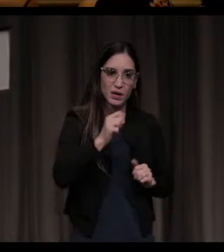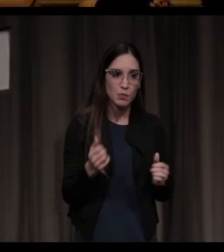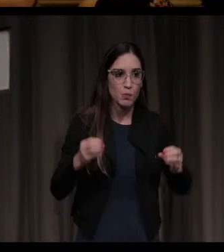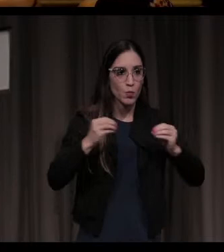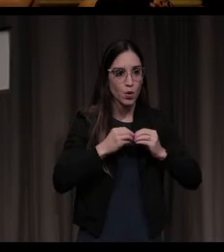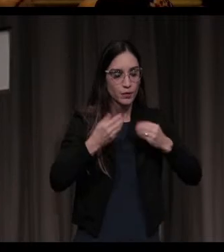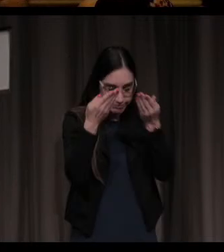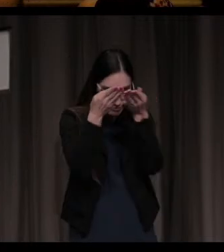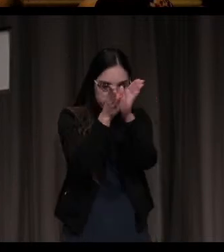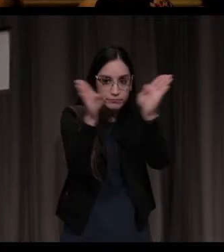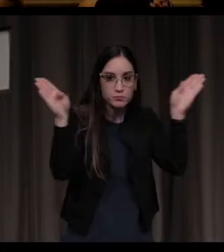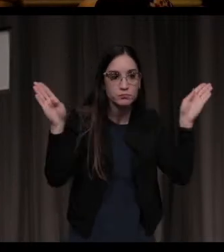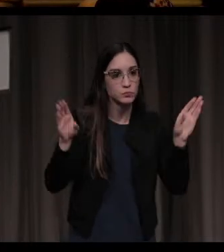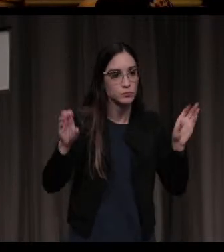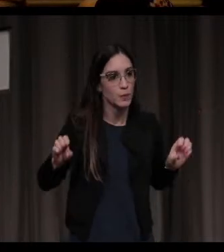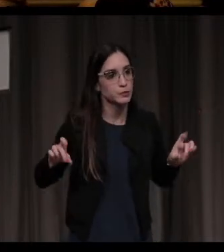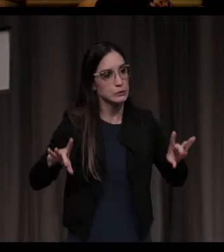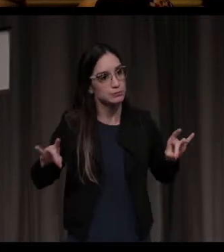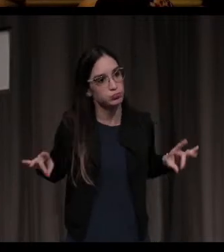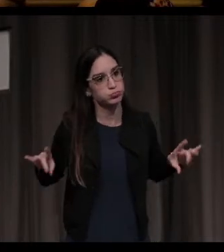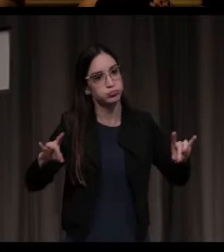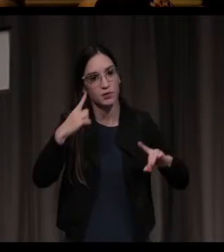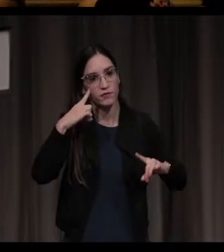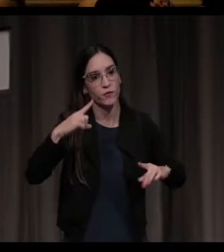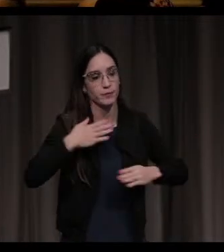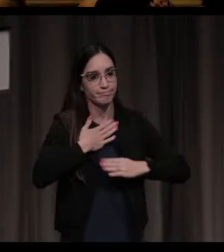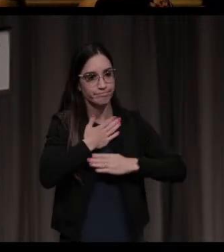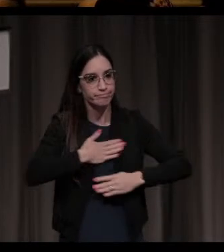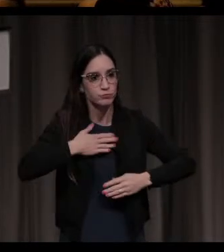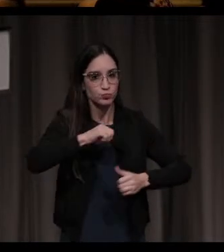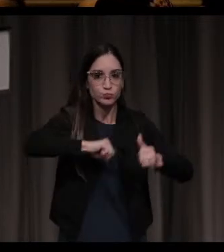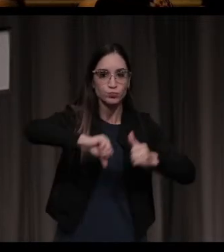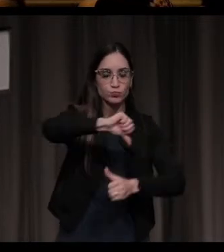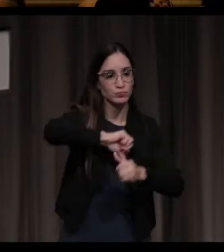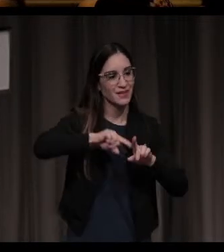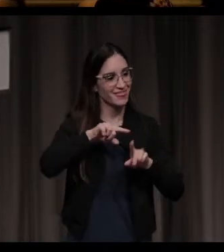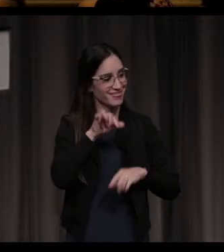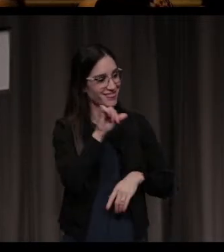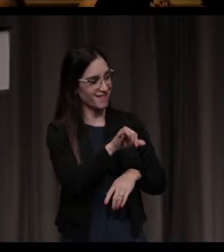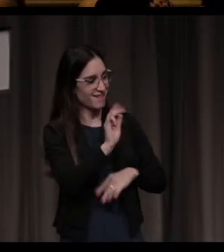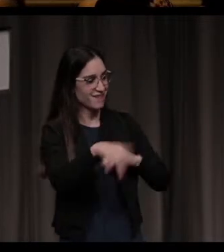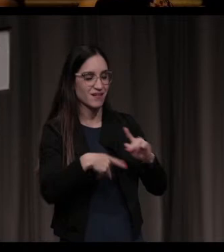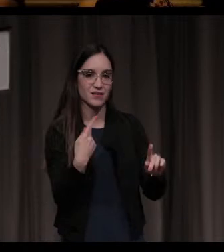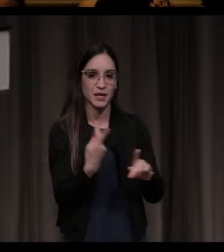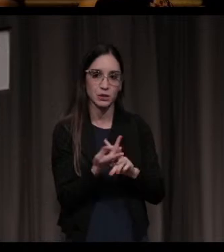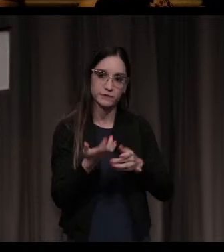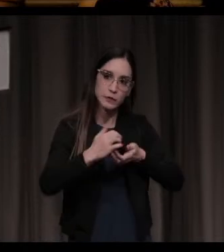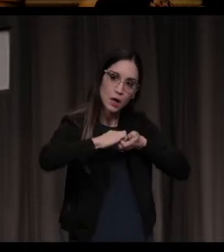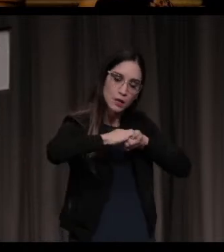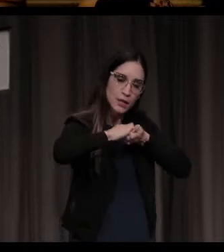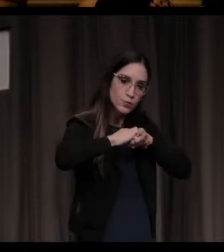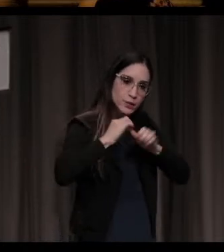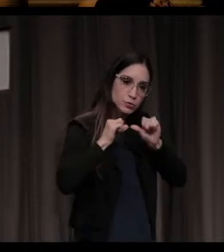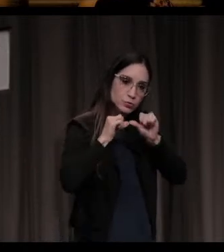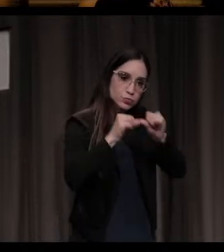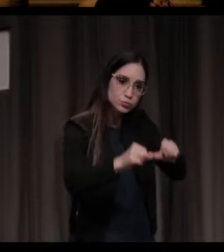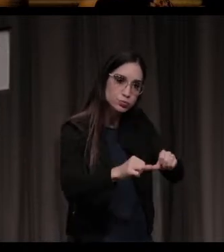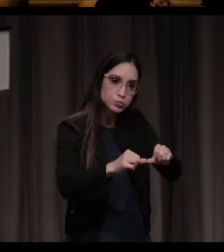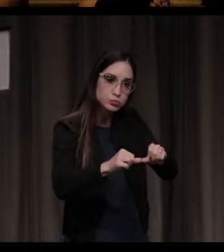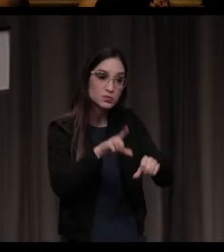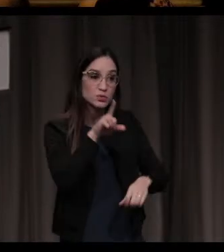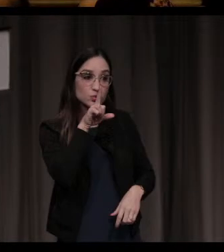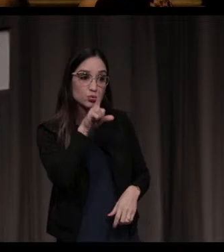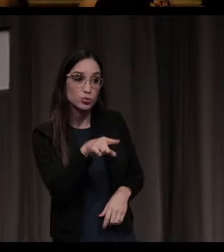for festivities with one another. So I think that's the potential for this kind of collaboration, whether it's